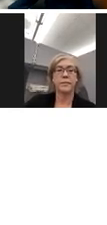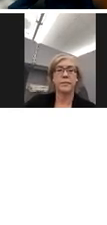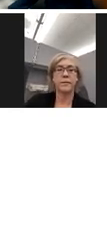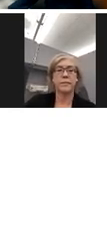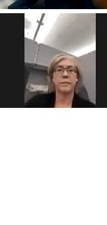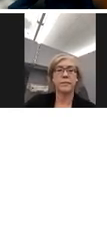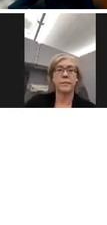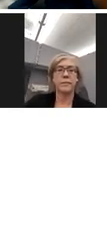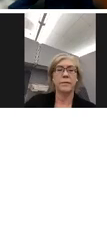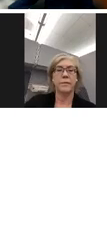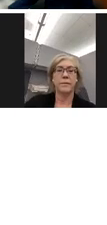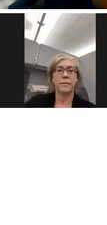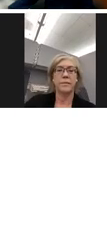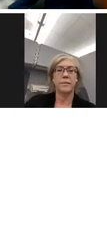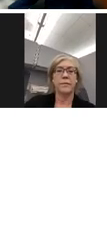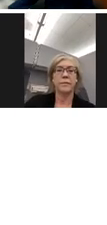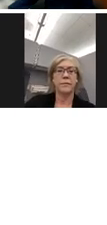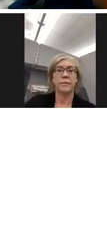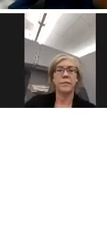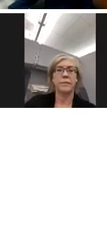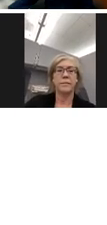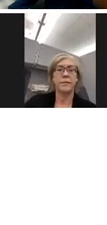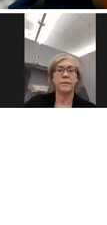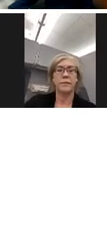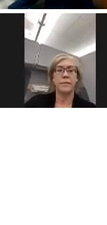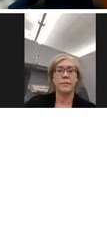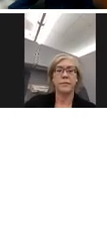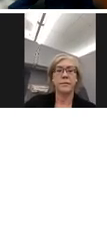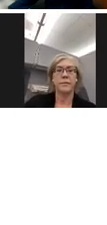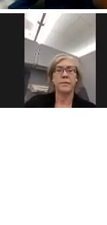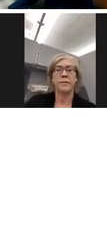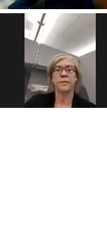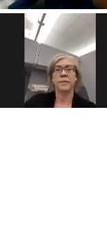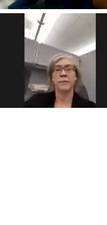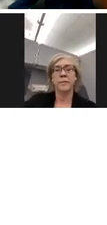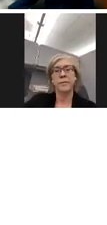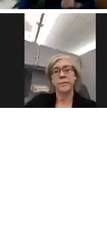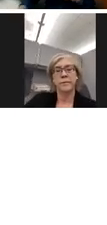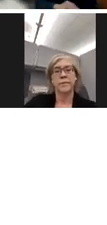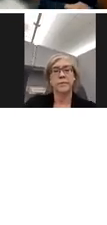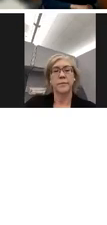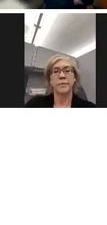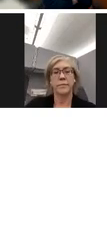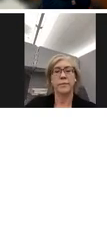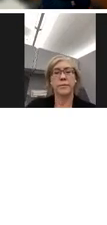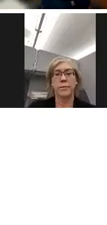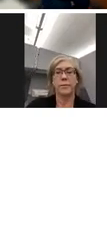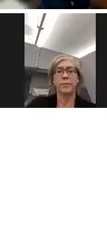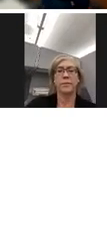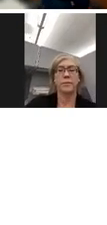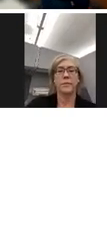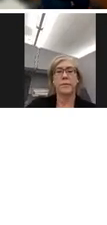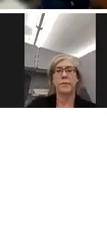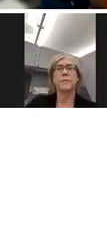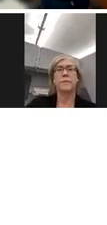to better serve individuals with disability, to better coordinate with Alta Regional Service, who works with developmentally disabled. There's a